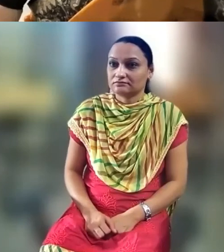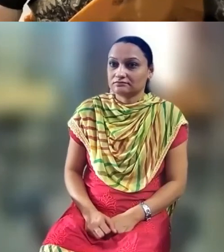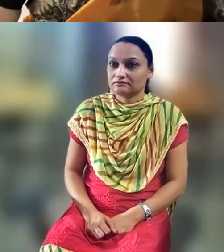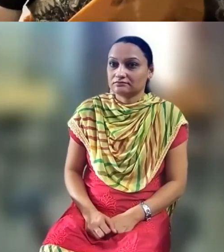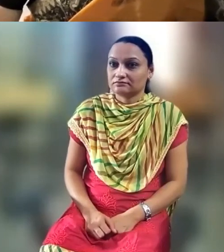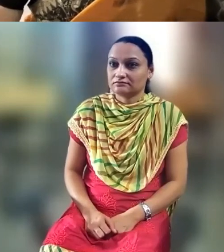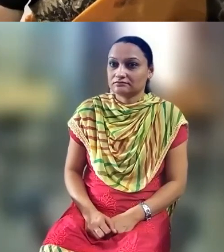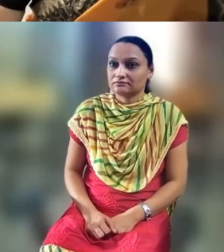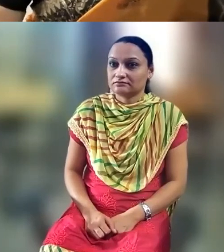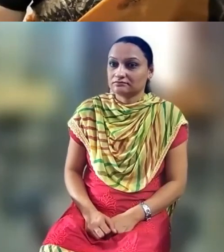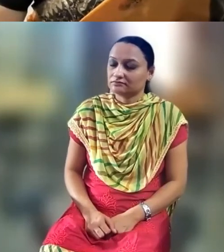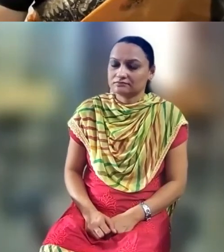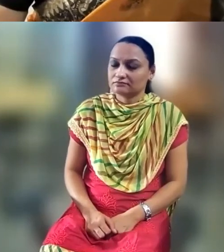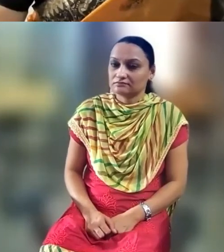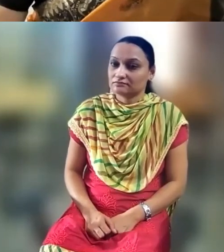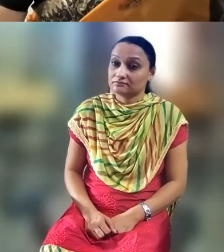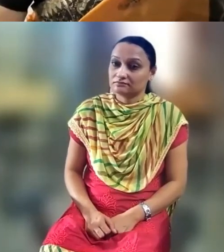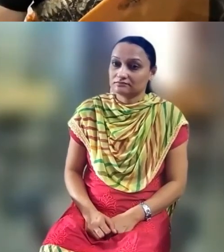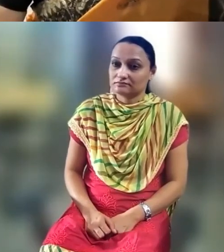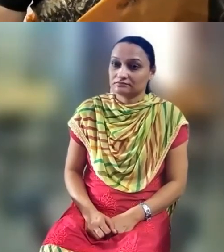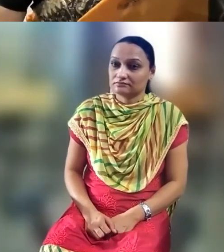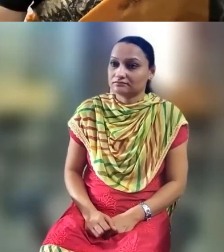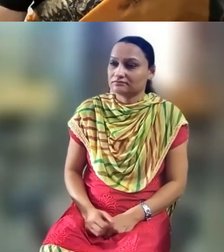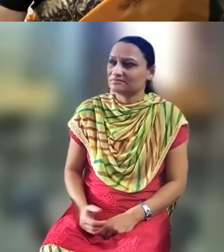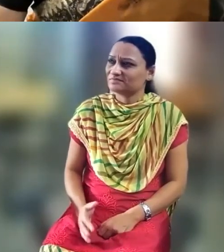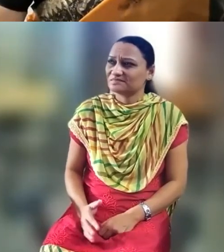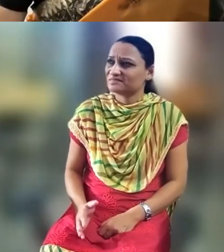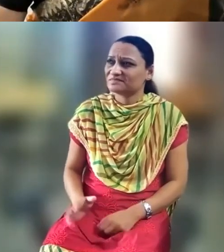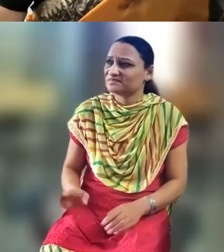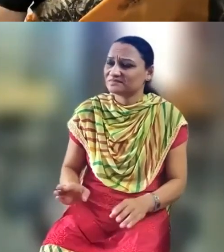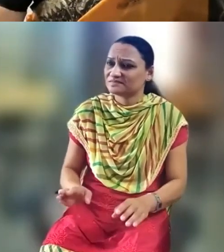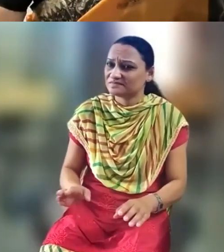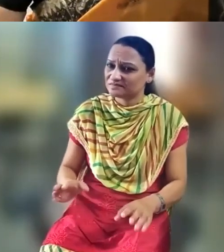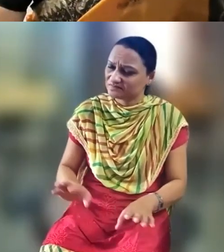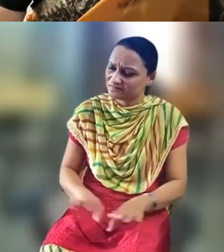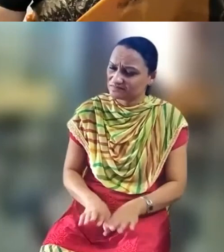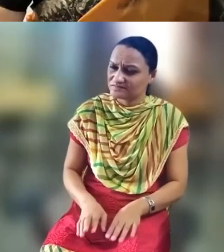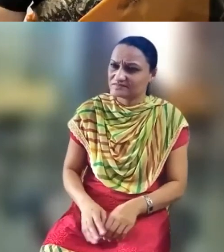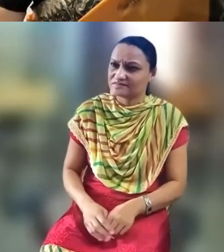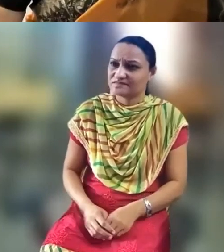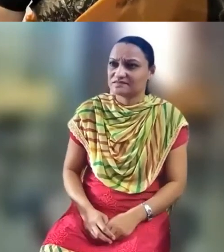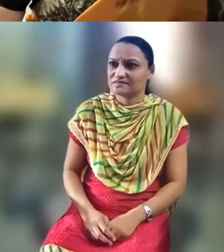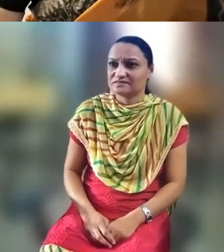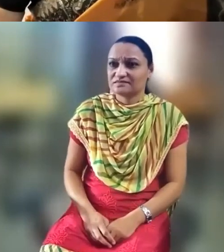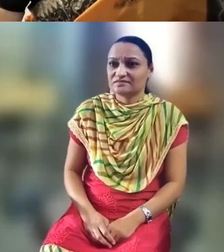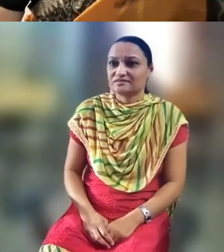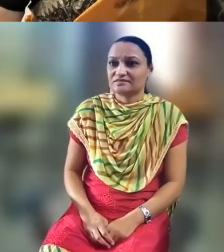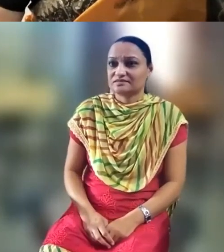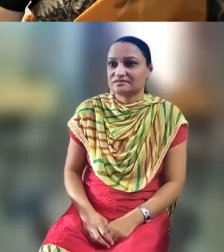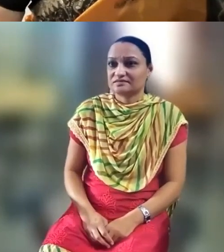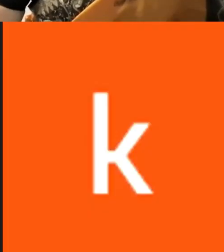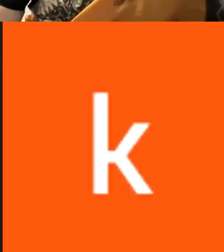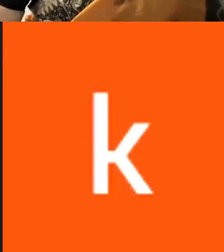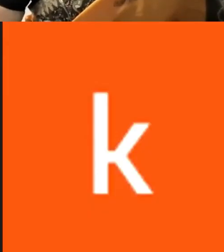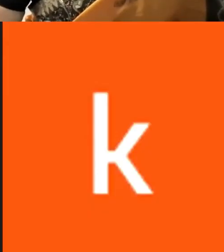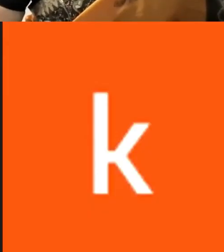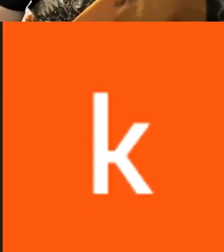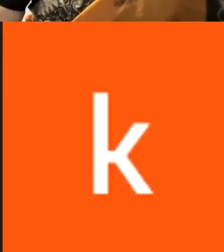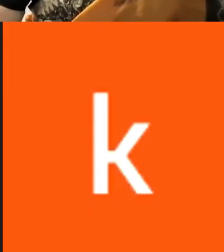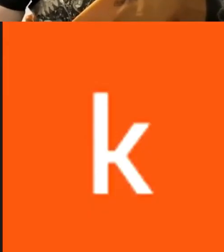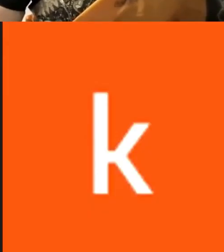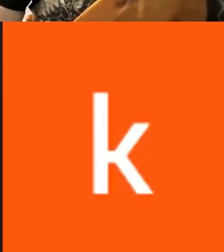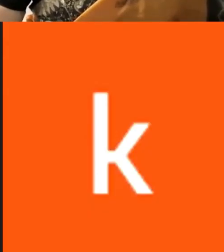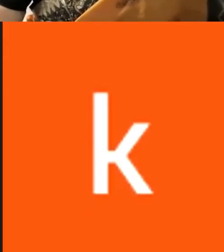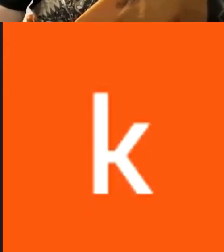Thank you, Dr. Arun, for this brilliant, slightly over an hour long presentation, and